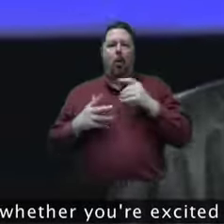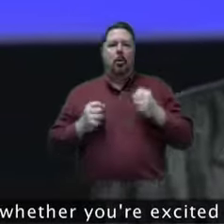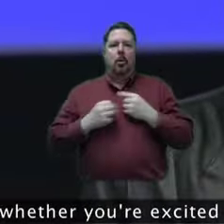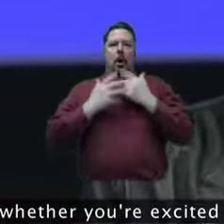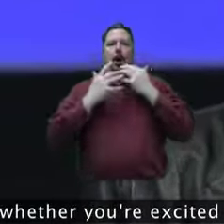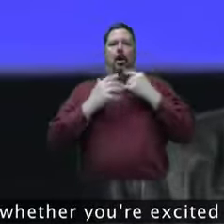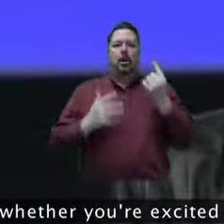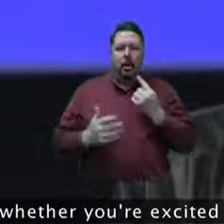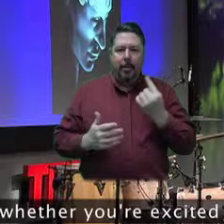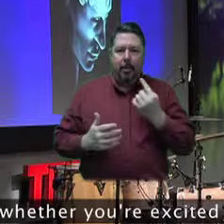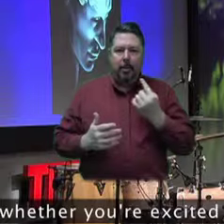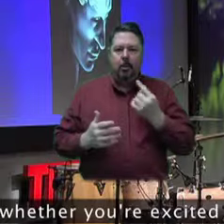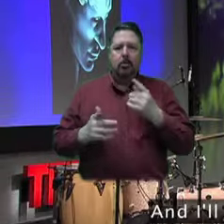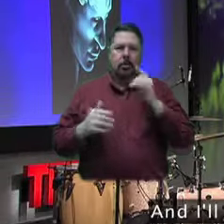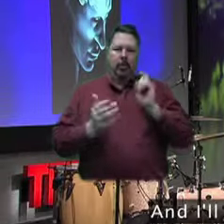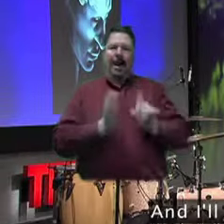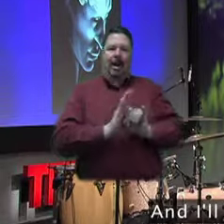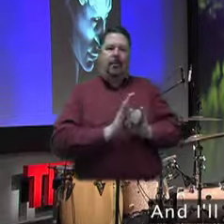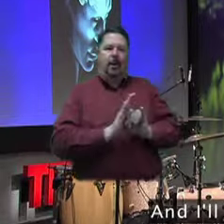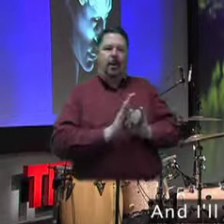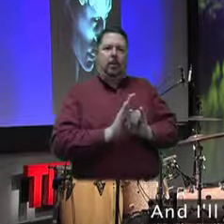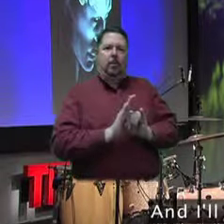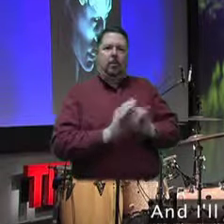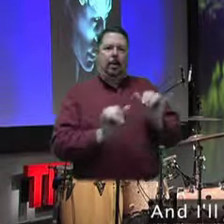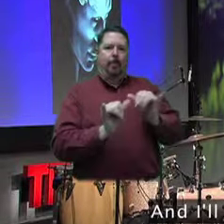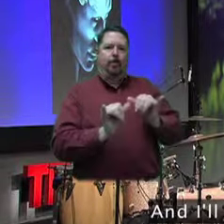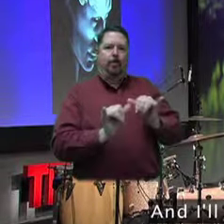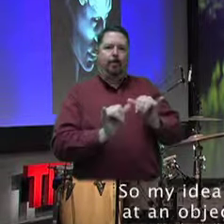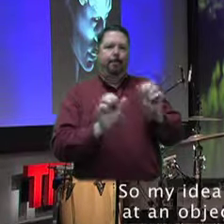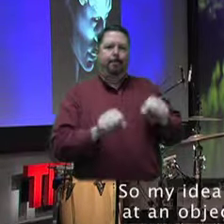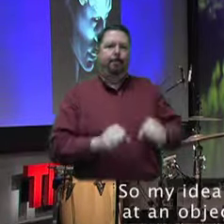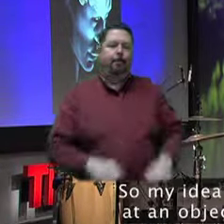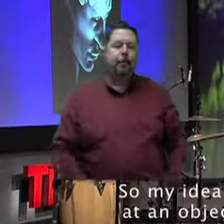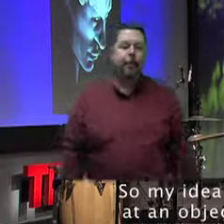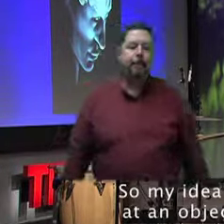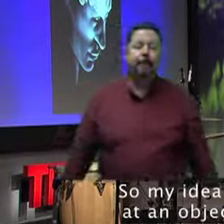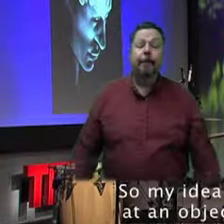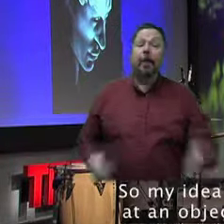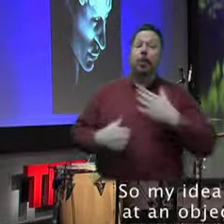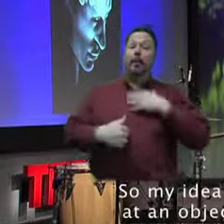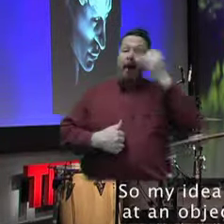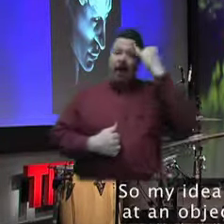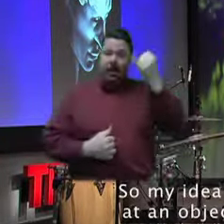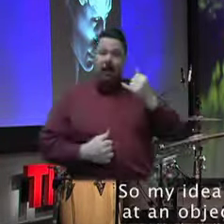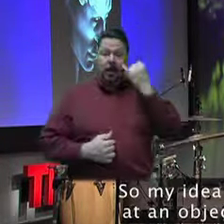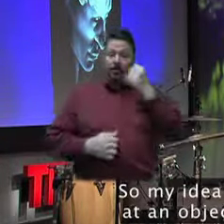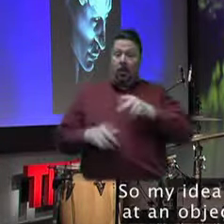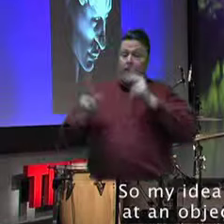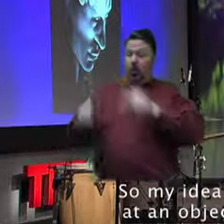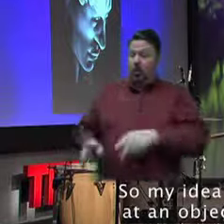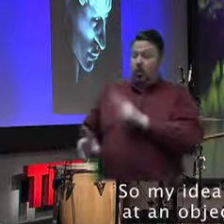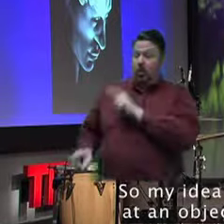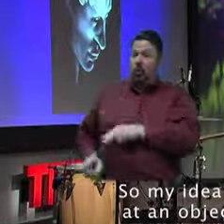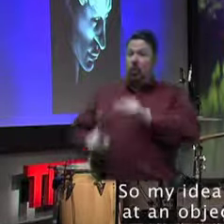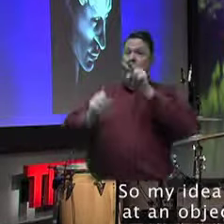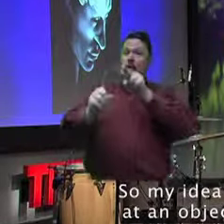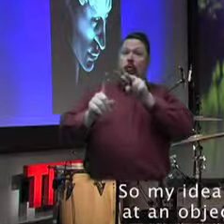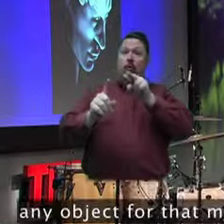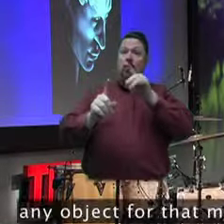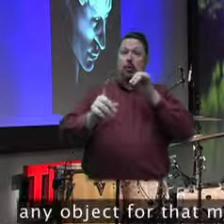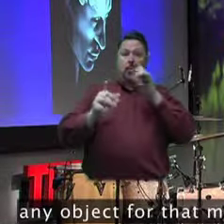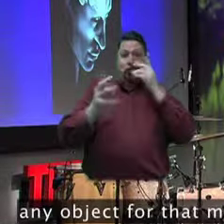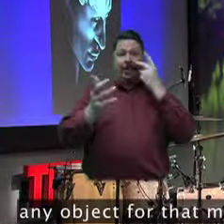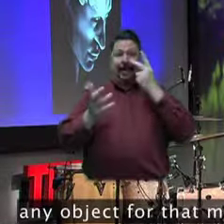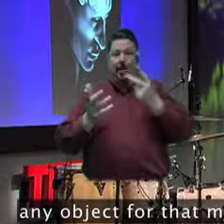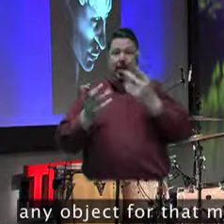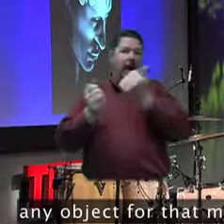you're aroused or not. Okay? And I'll get to that in a minute. So, my idea was when this chap looks at an object, when